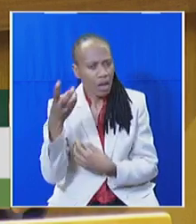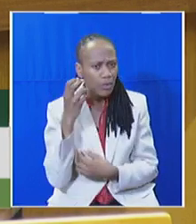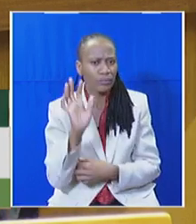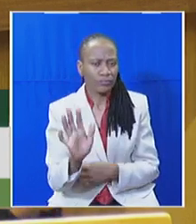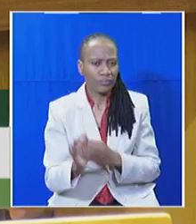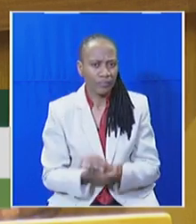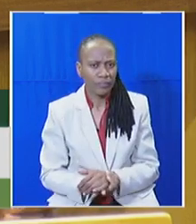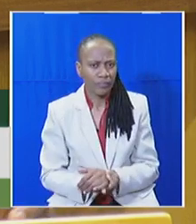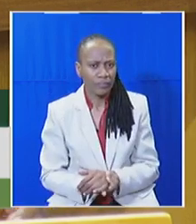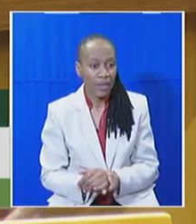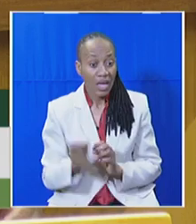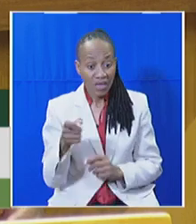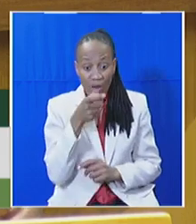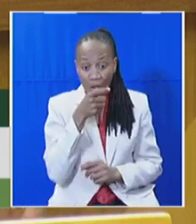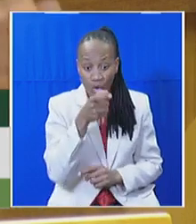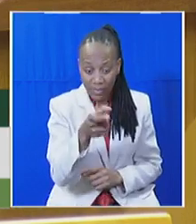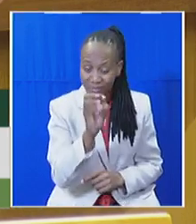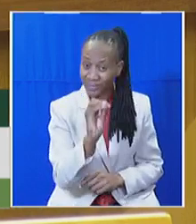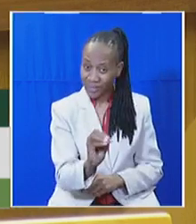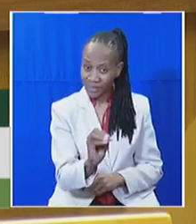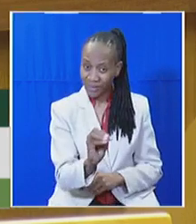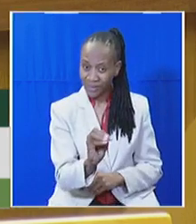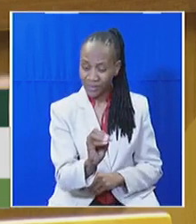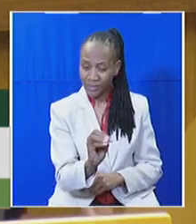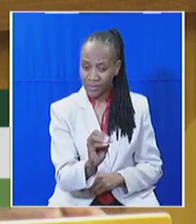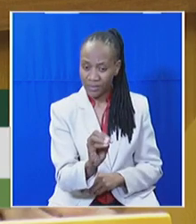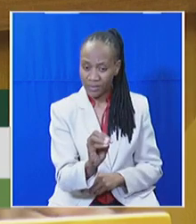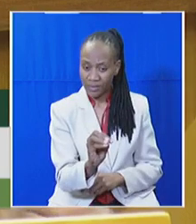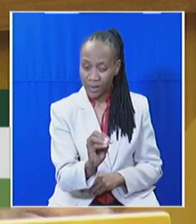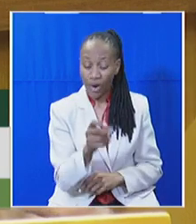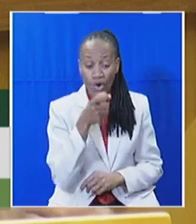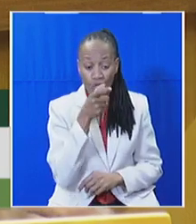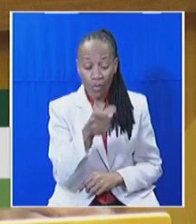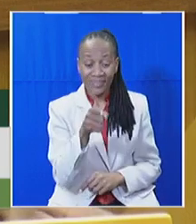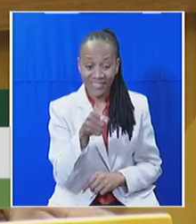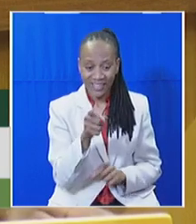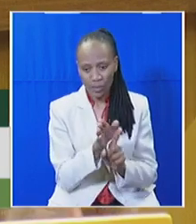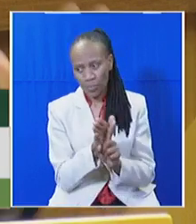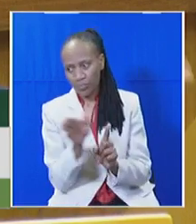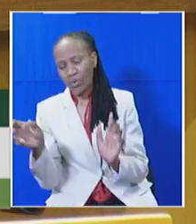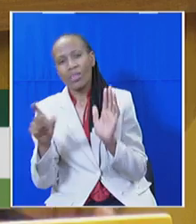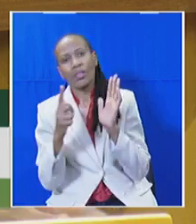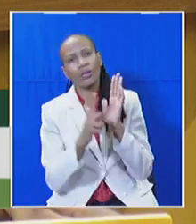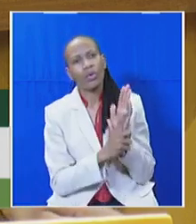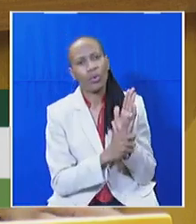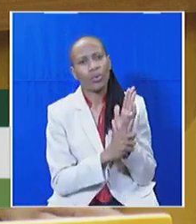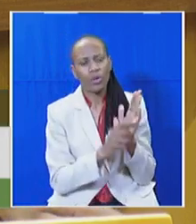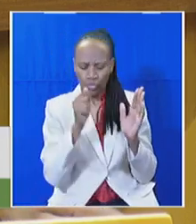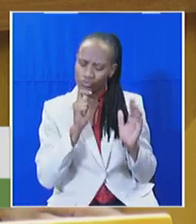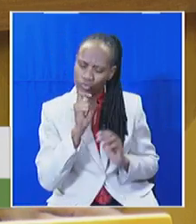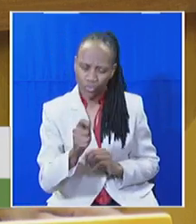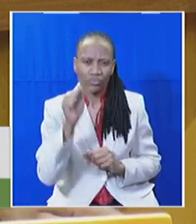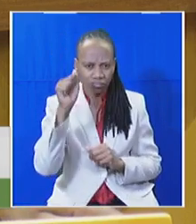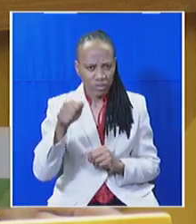Certainly, if there have been comments that interfere with that law or that act, certainly we'll need